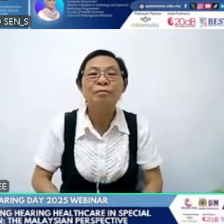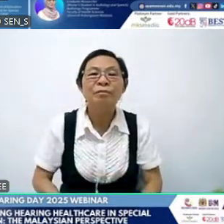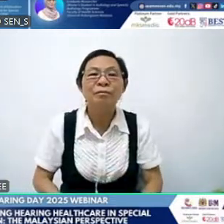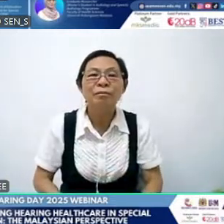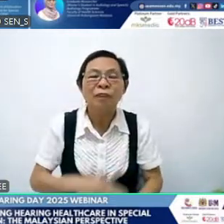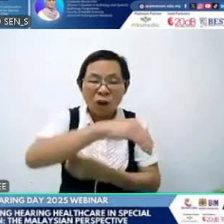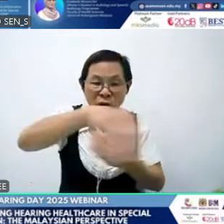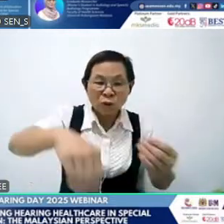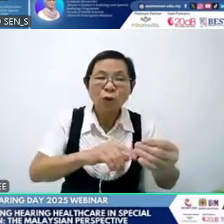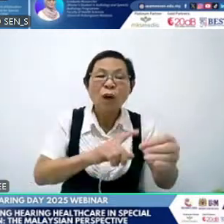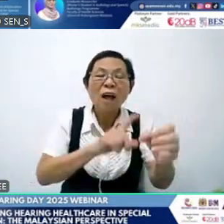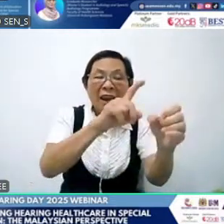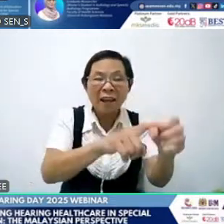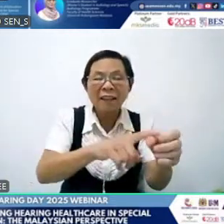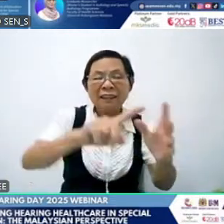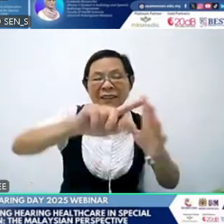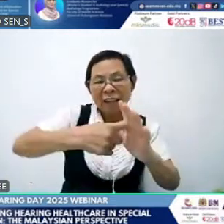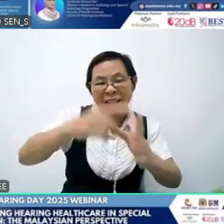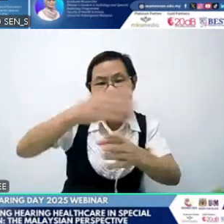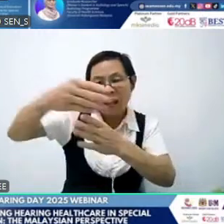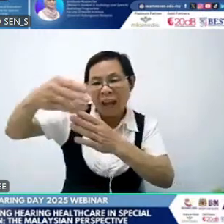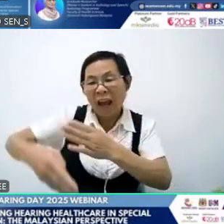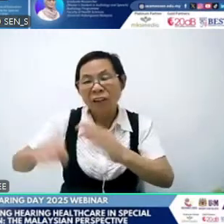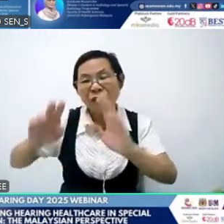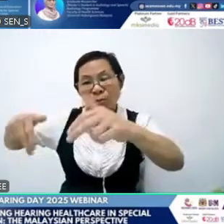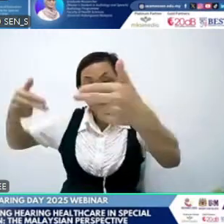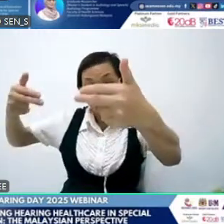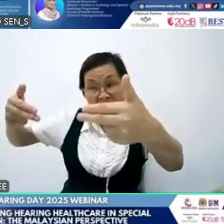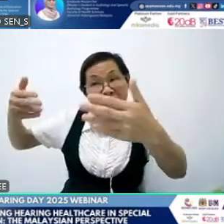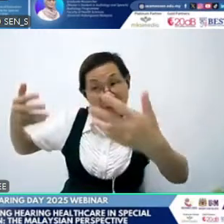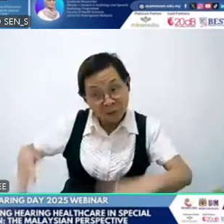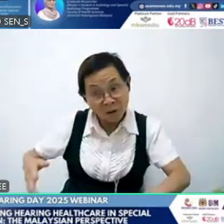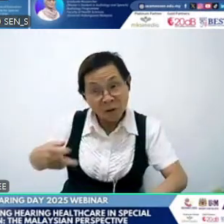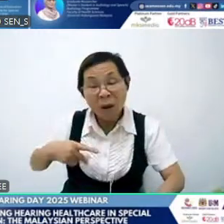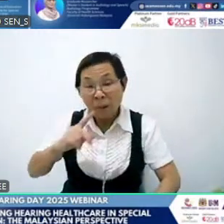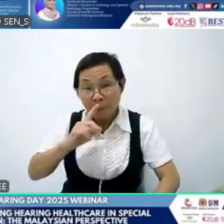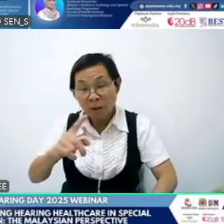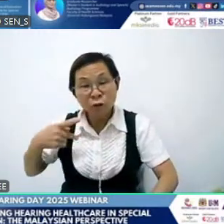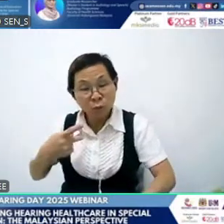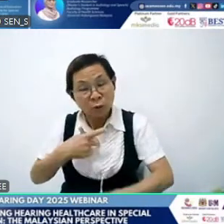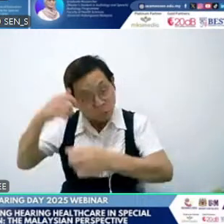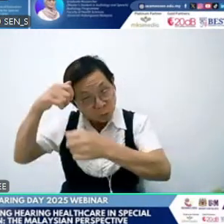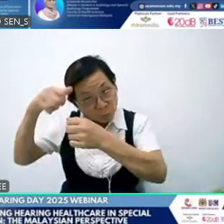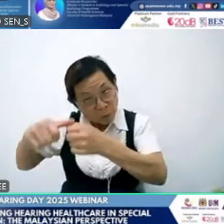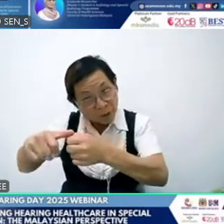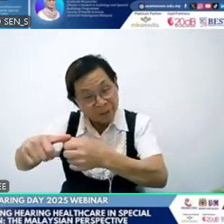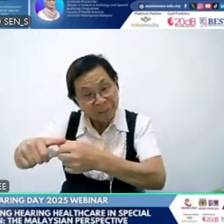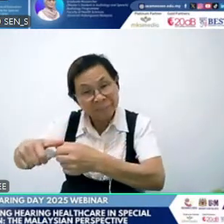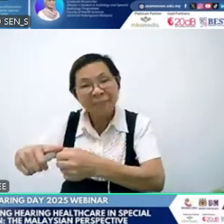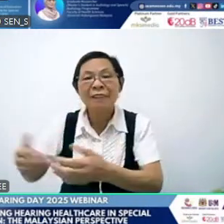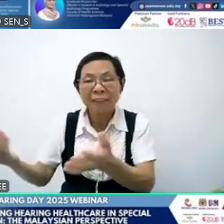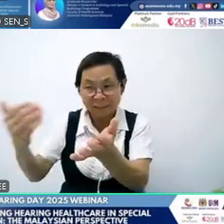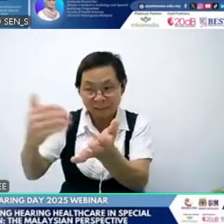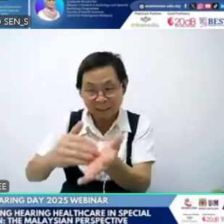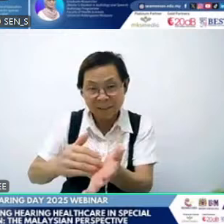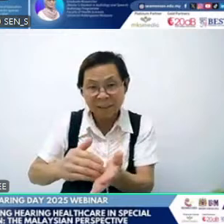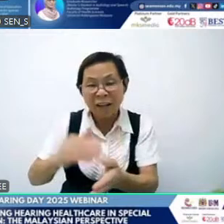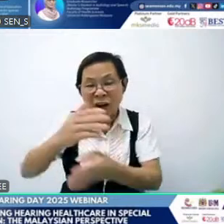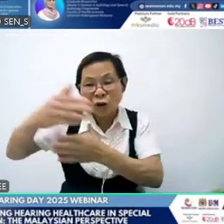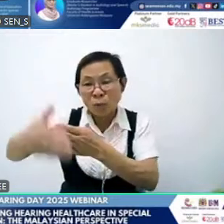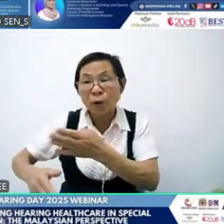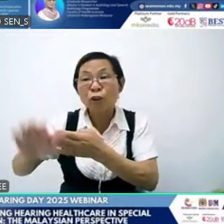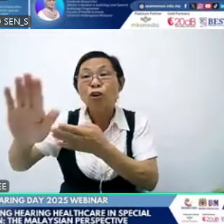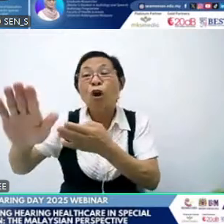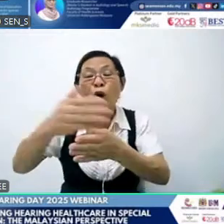be activated at the end of the webinar. Rest assured, we will remind you again at the end. Please complete both